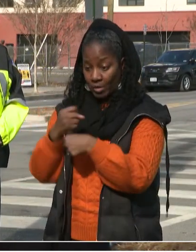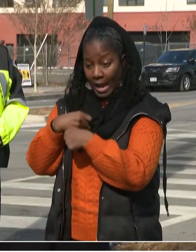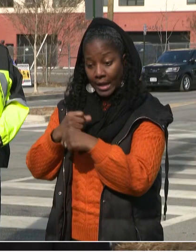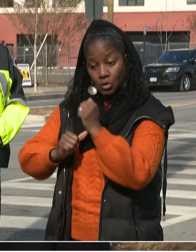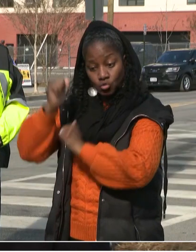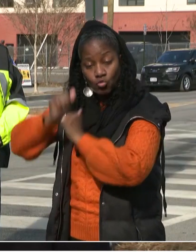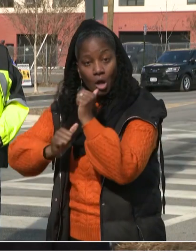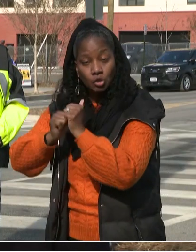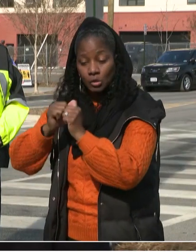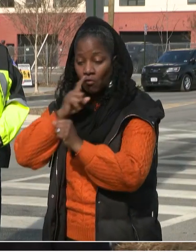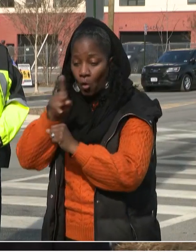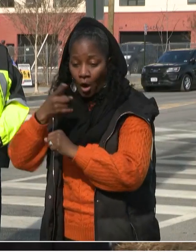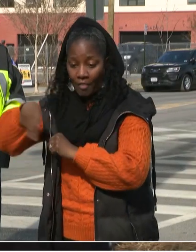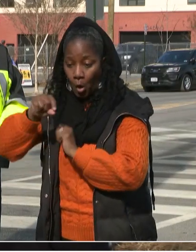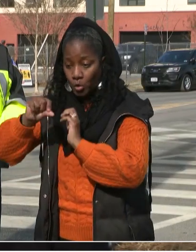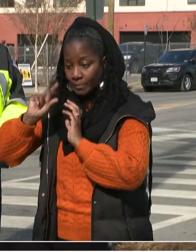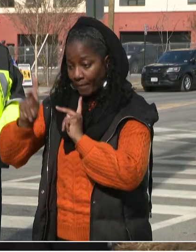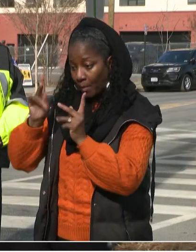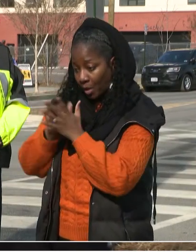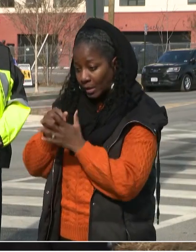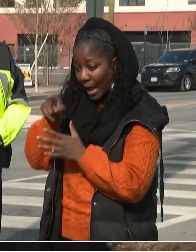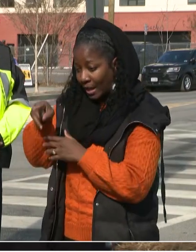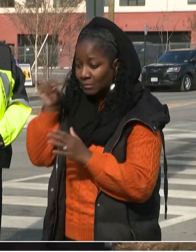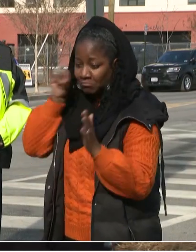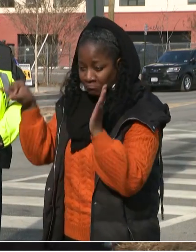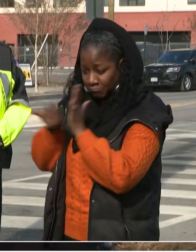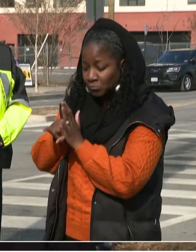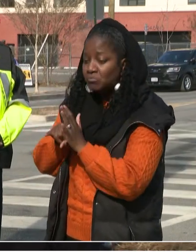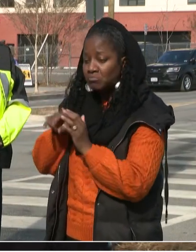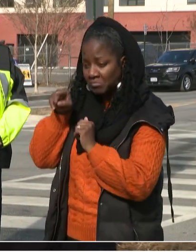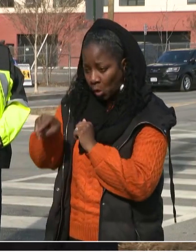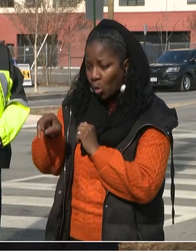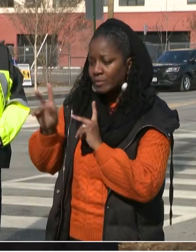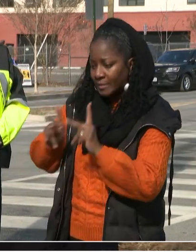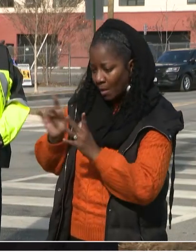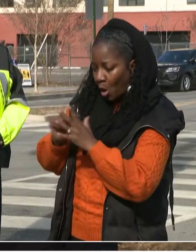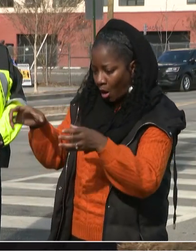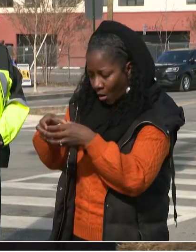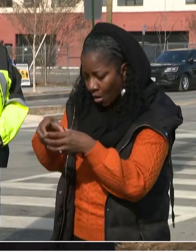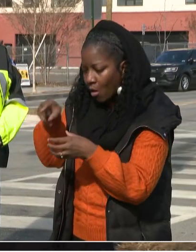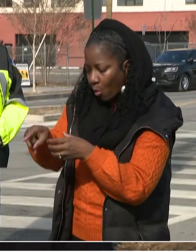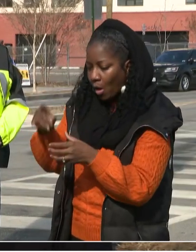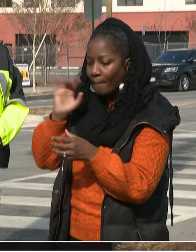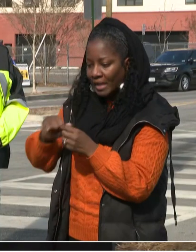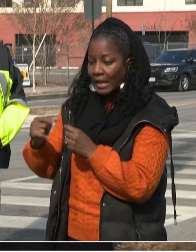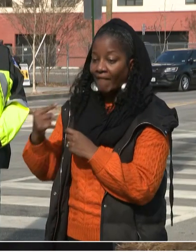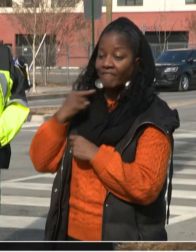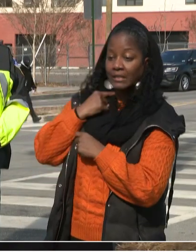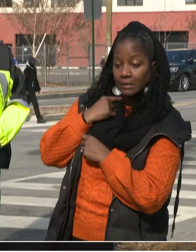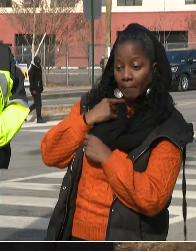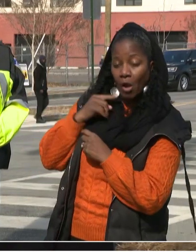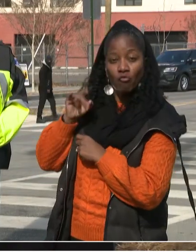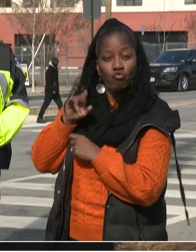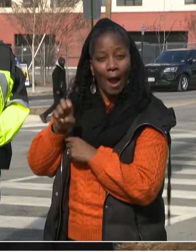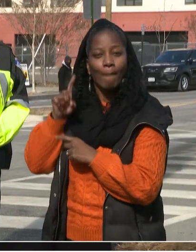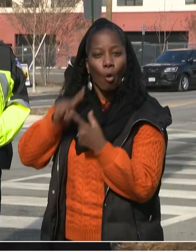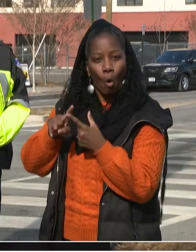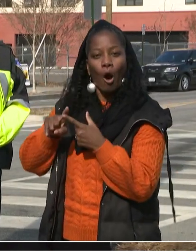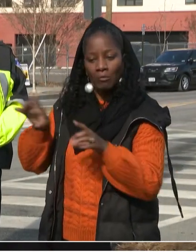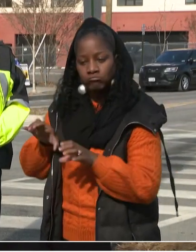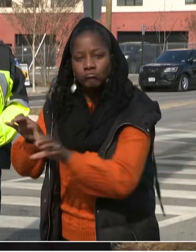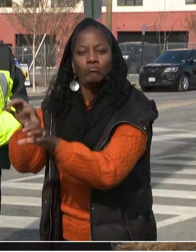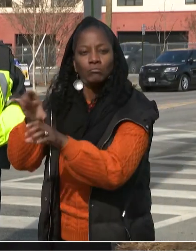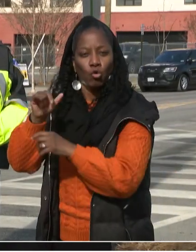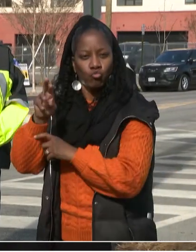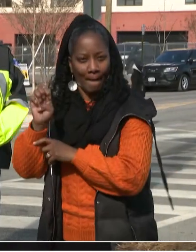services for individuals who have identified as being most likely to commit crime or be victims of crime. And we've put all of